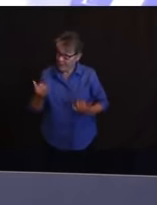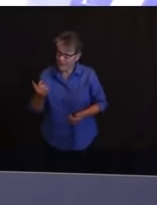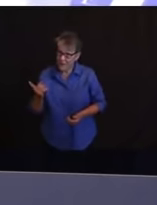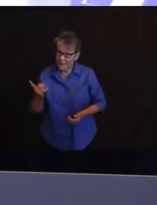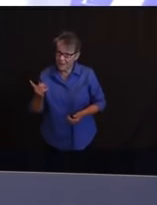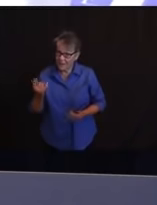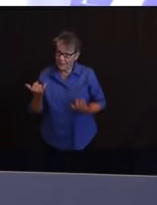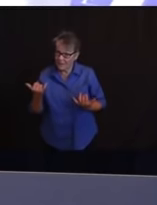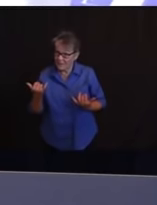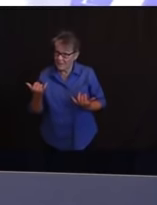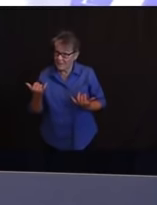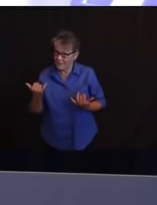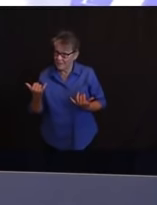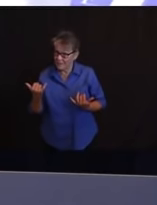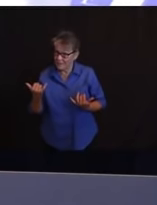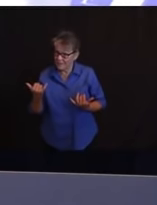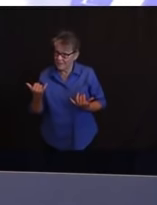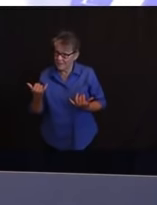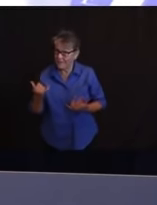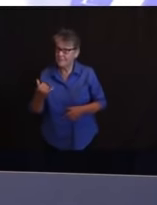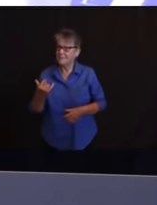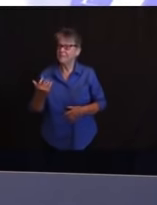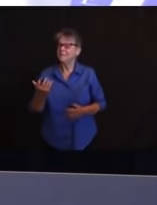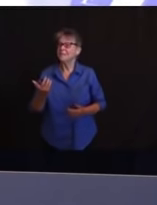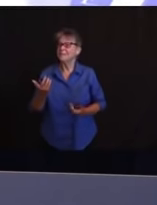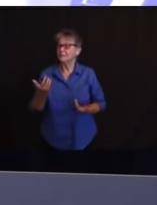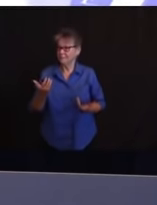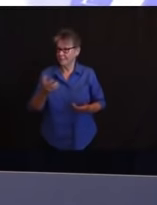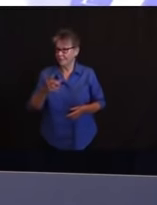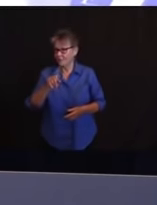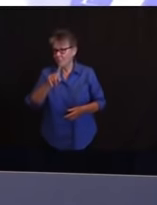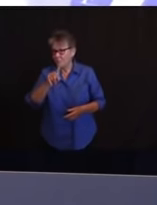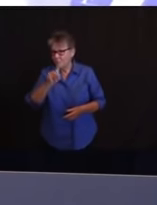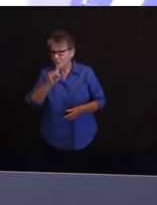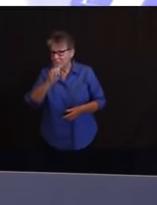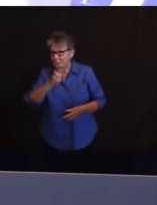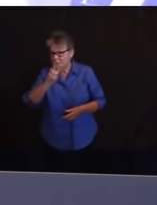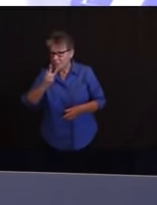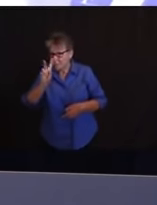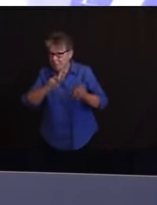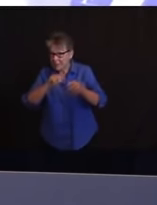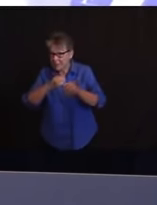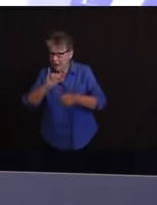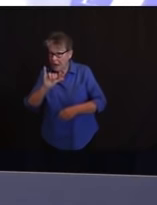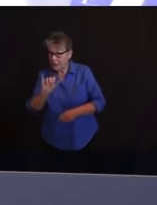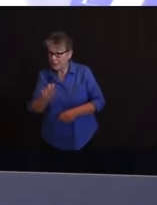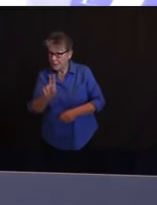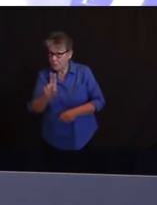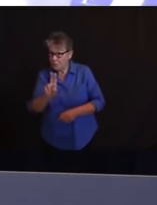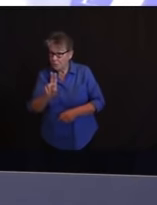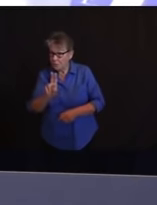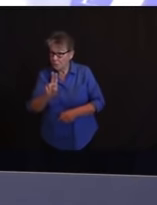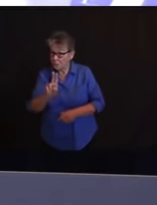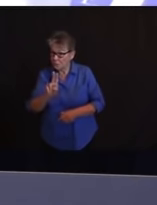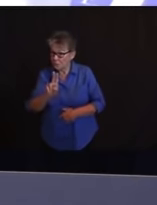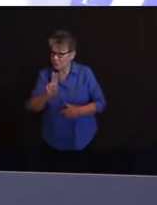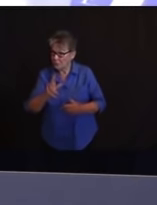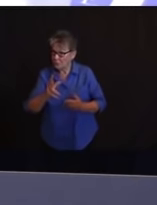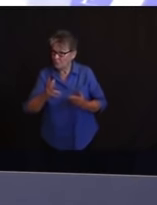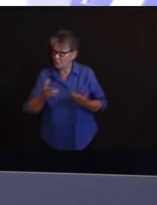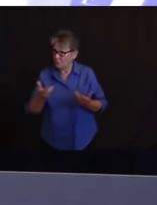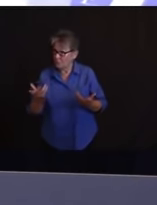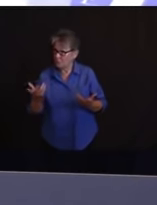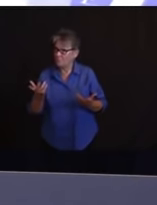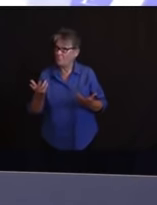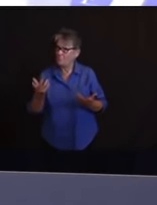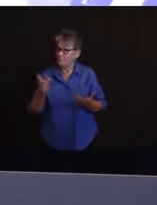critical care, but only 48% of those individuals are on ventilators. The hospitals reported a